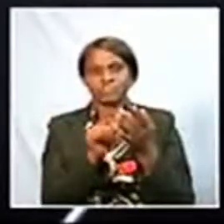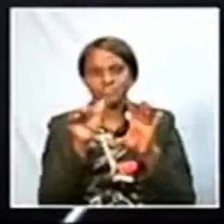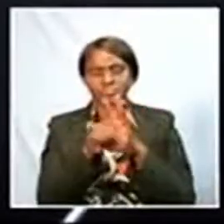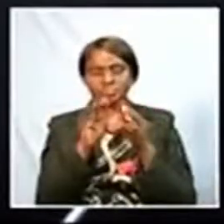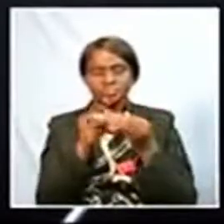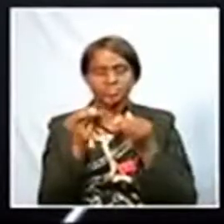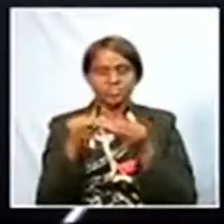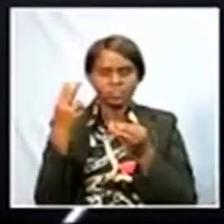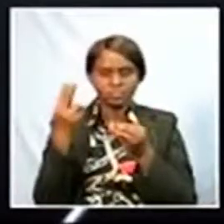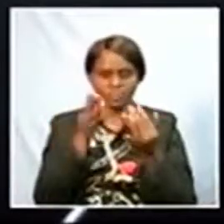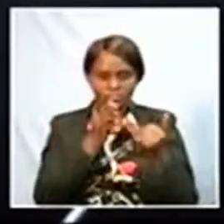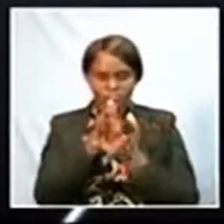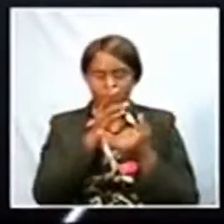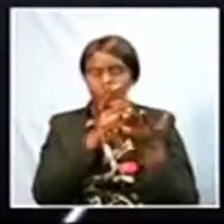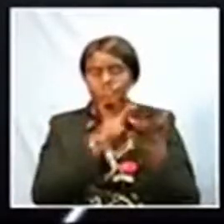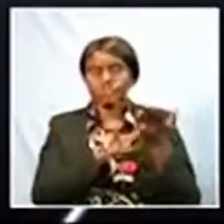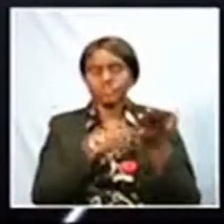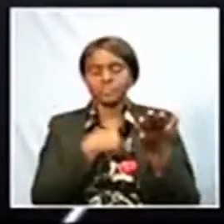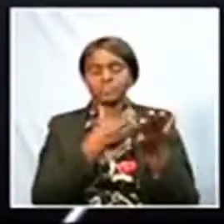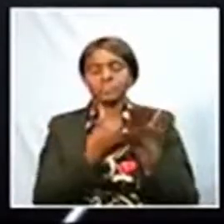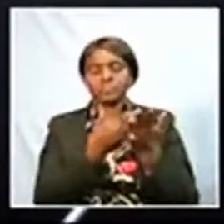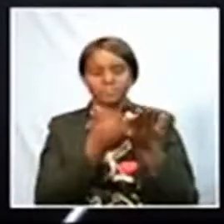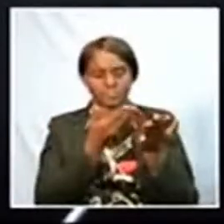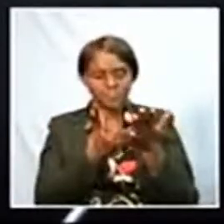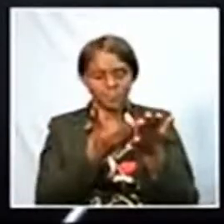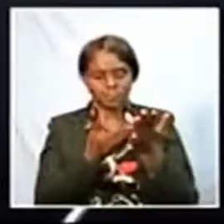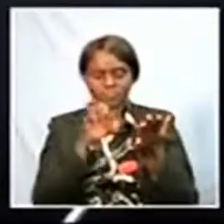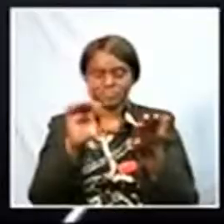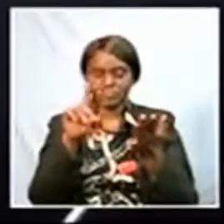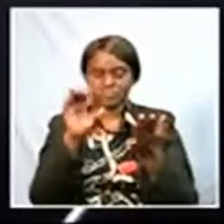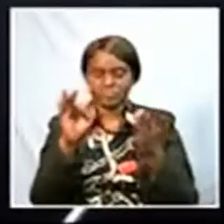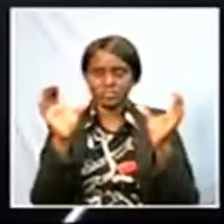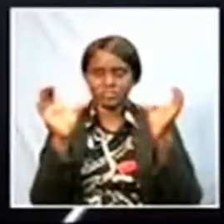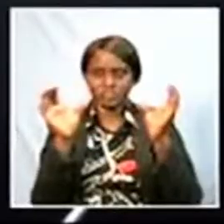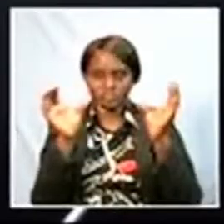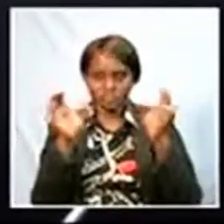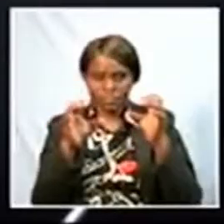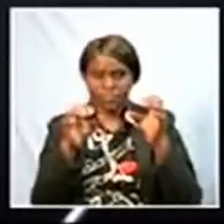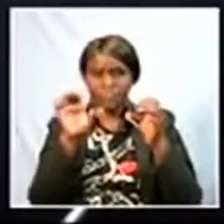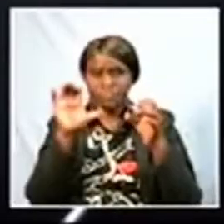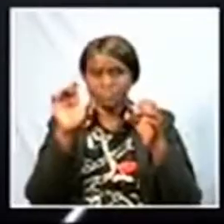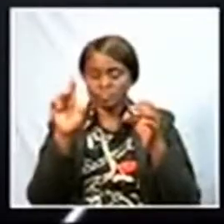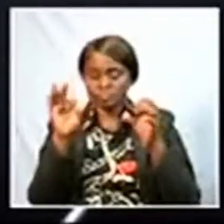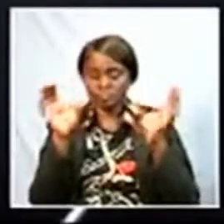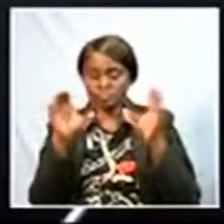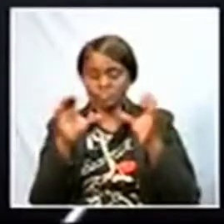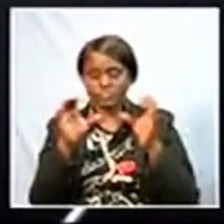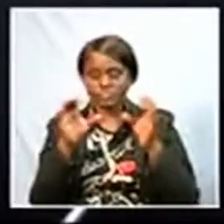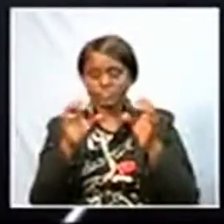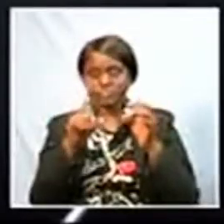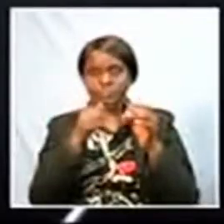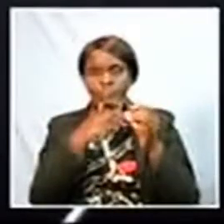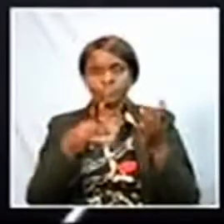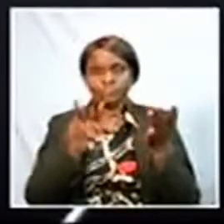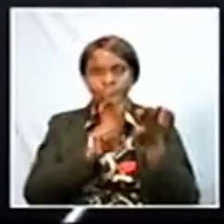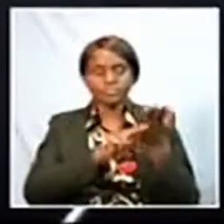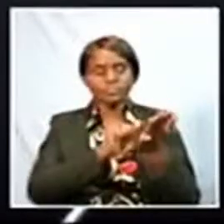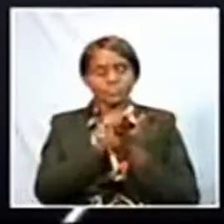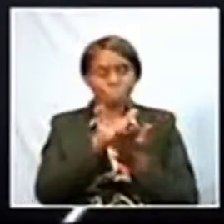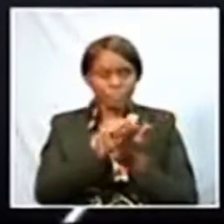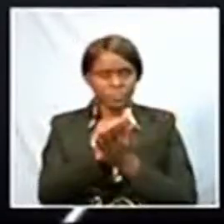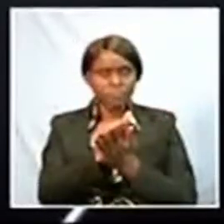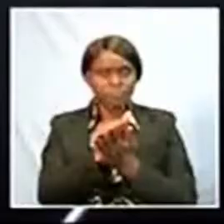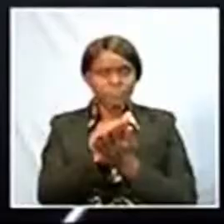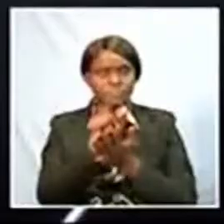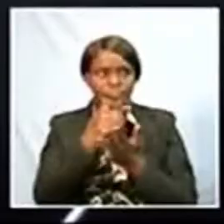Appendix 2 through the minutes of the CDFC meeting. My question is, you have advertised.